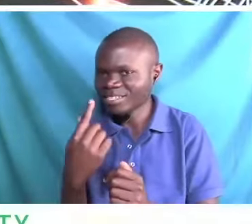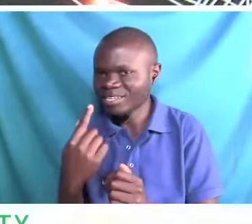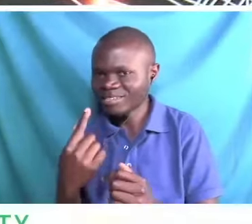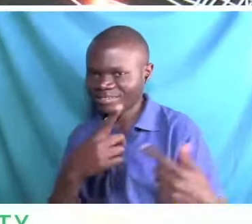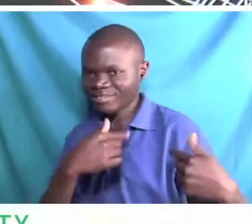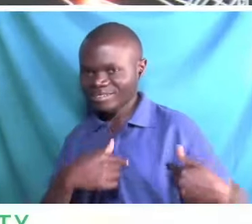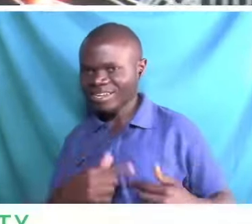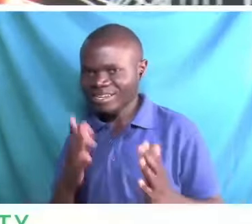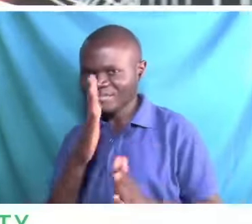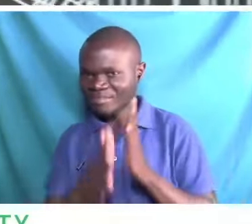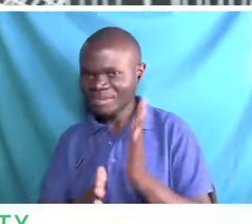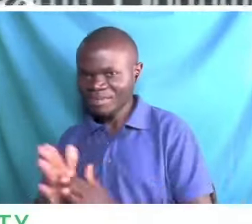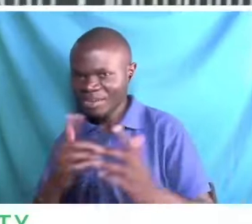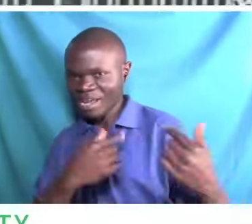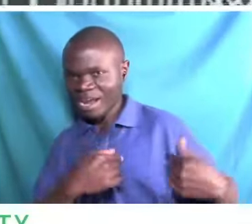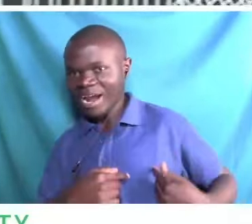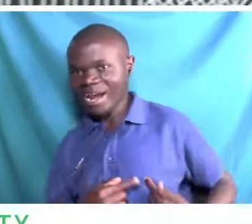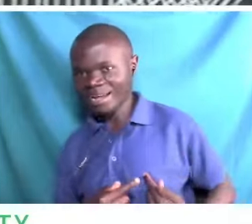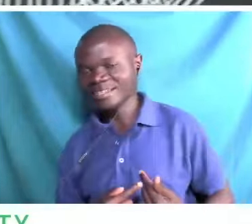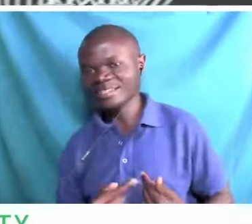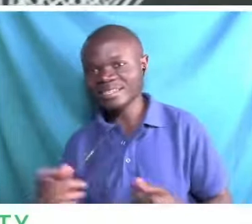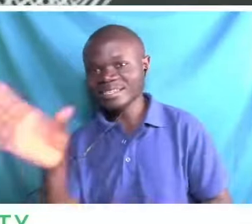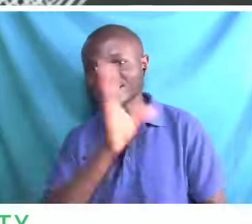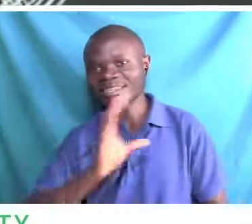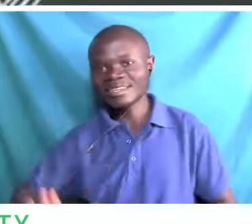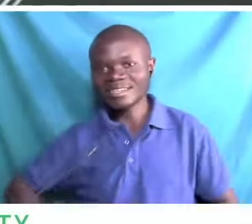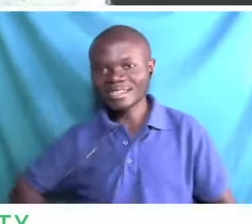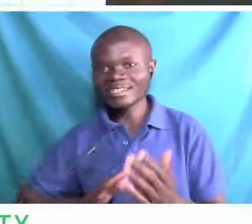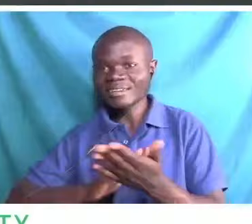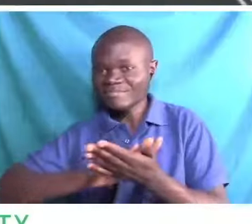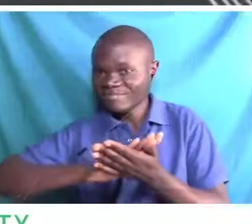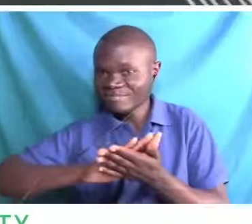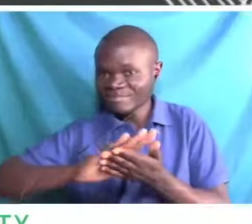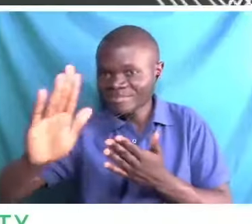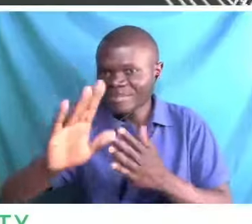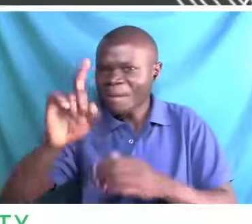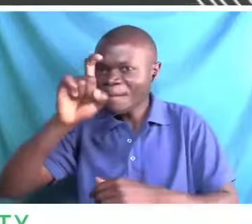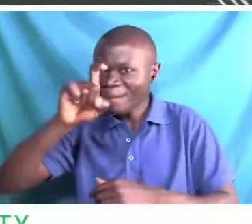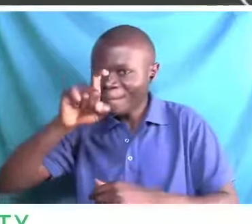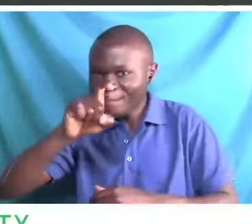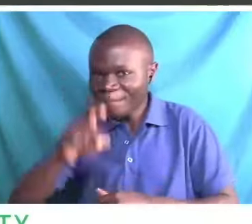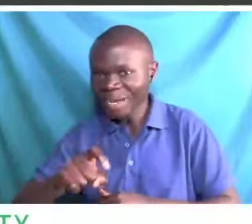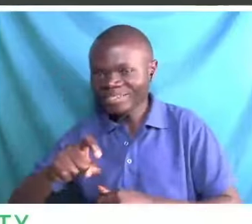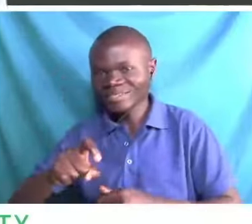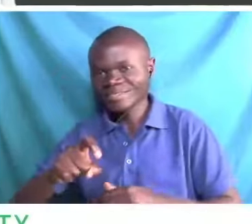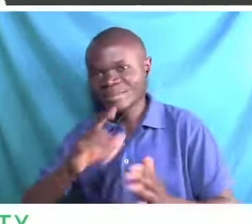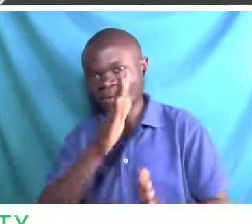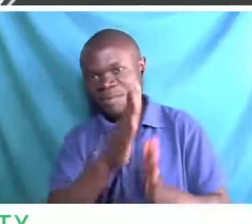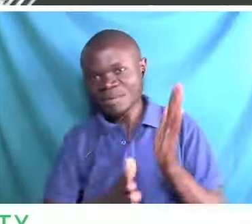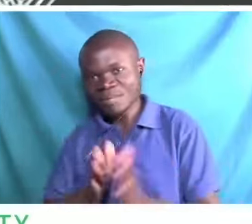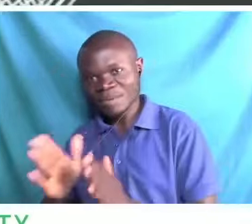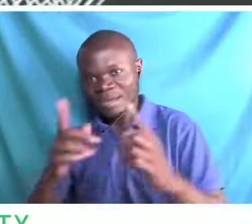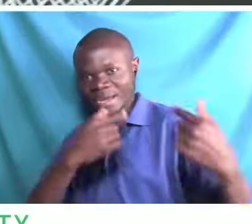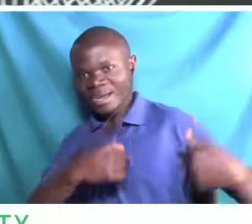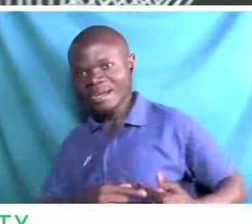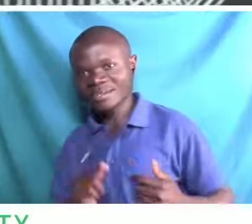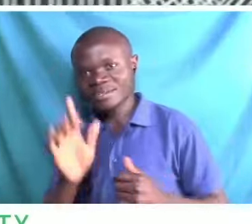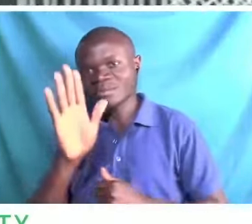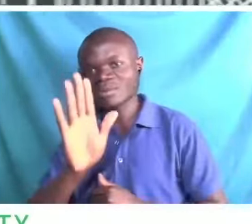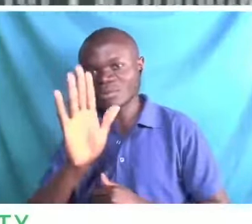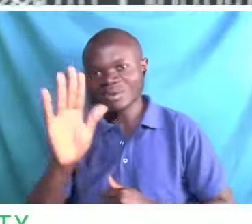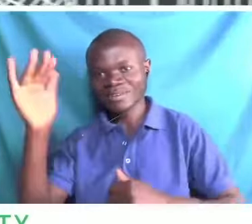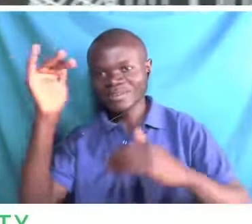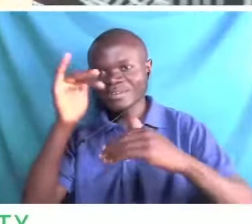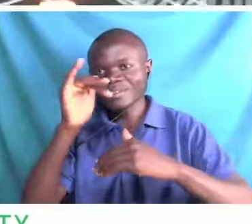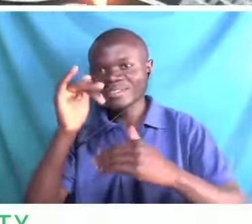hearts. In Christian purity, you must set your hearts. He's telling the Colossians, set your hearts on things that are above.